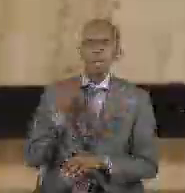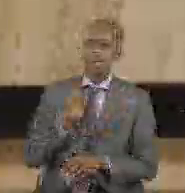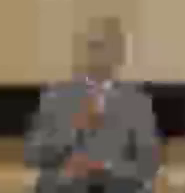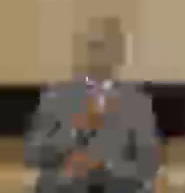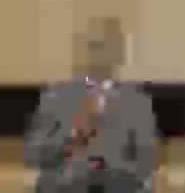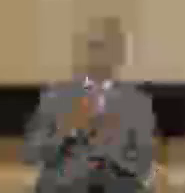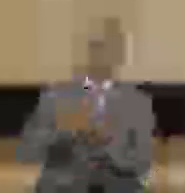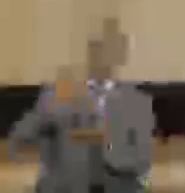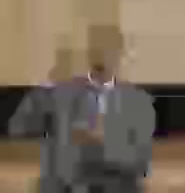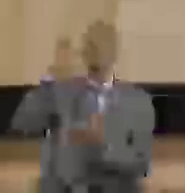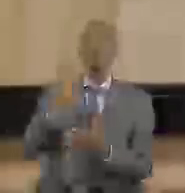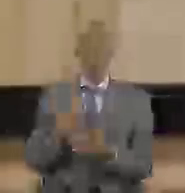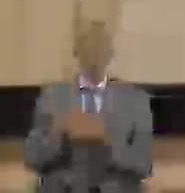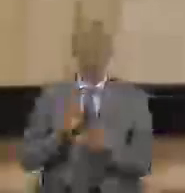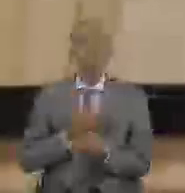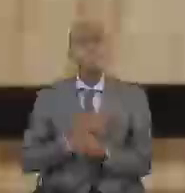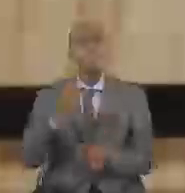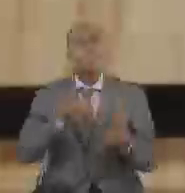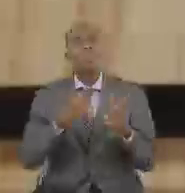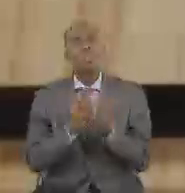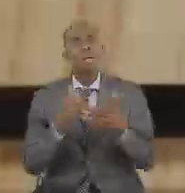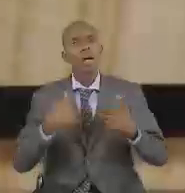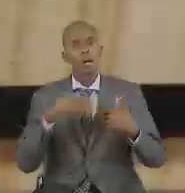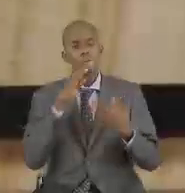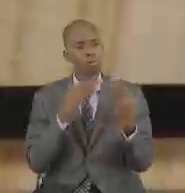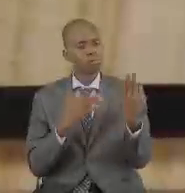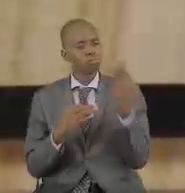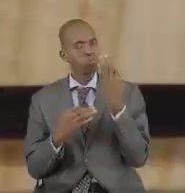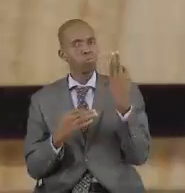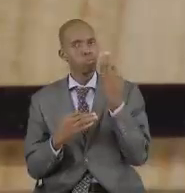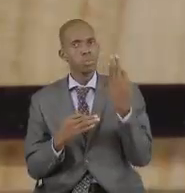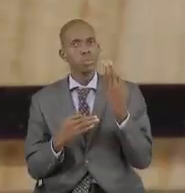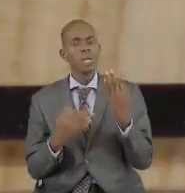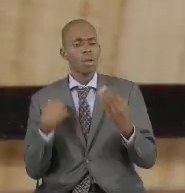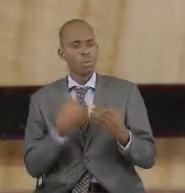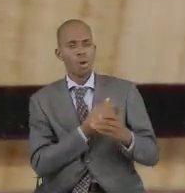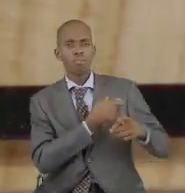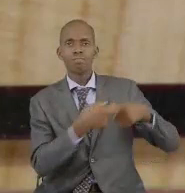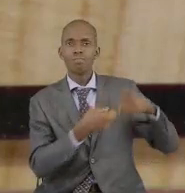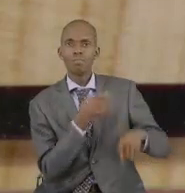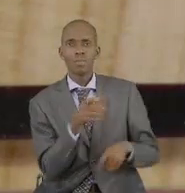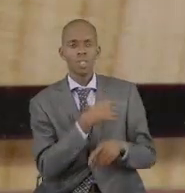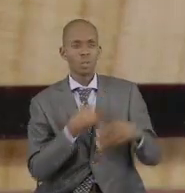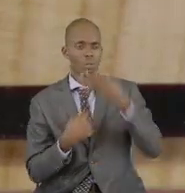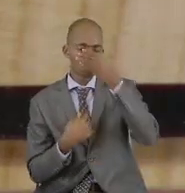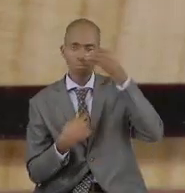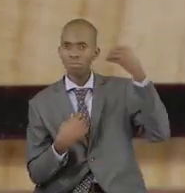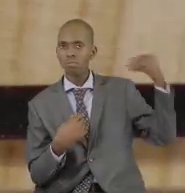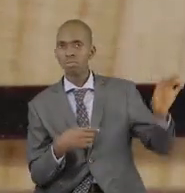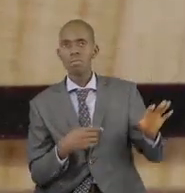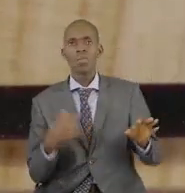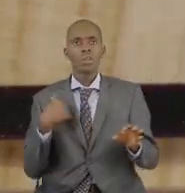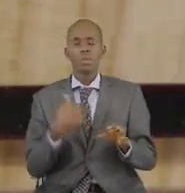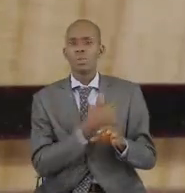God in us. The people who had been preaching to us before and we persecuted them and we neglected them and we